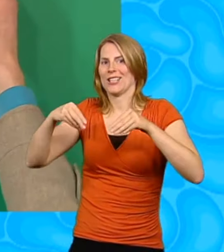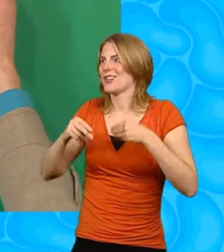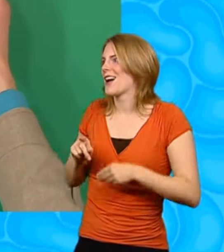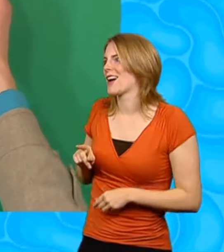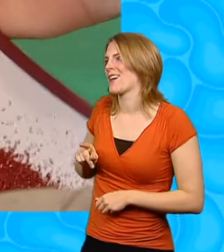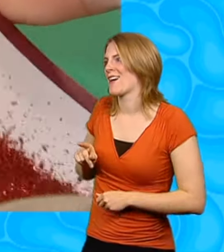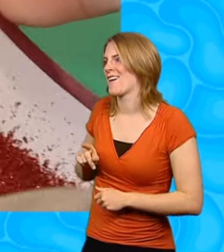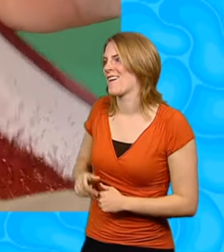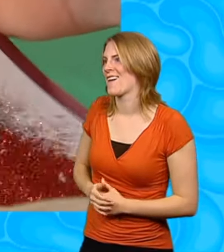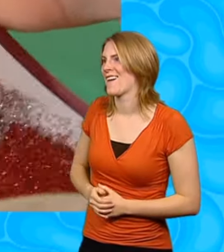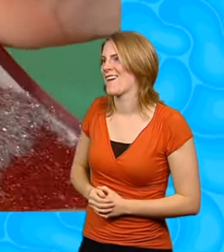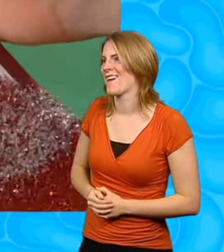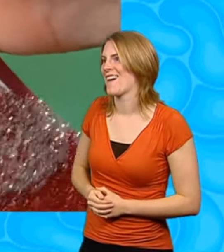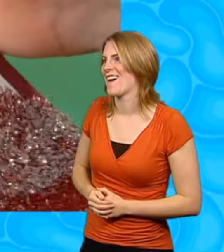glitter.